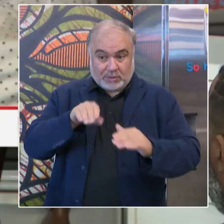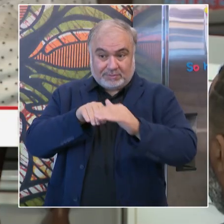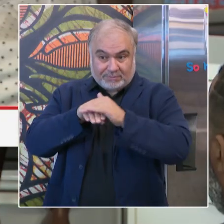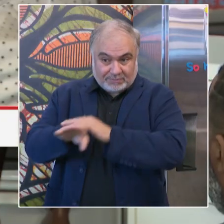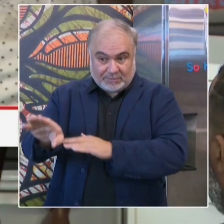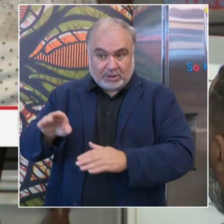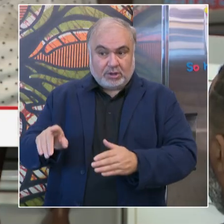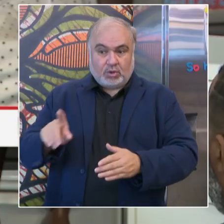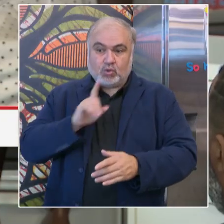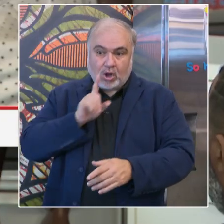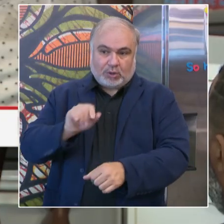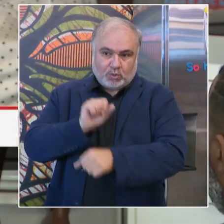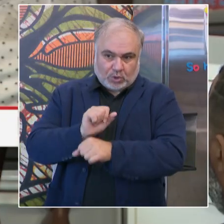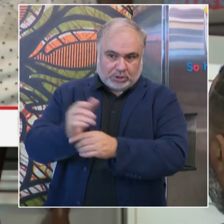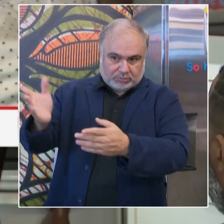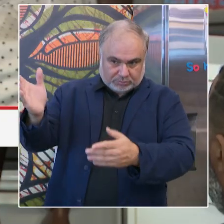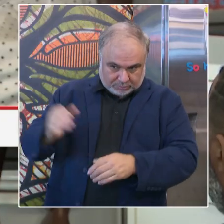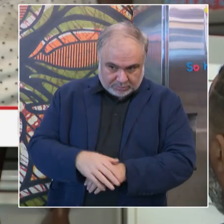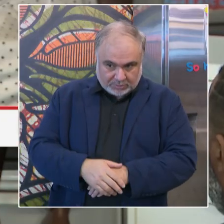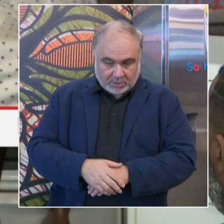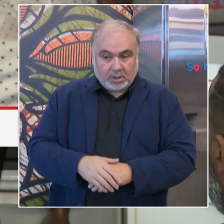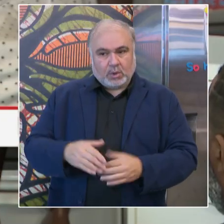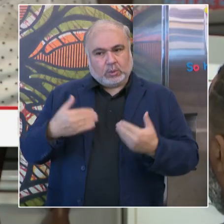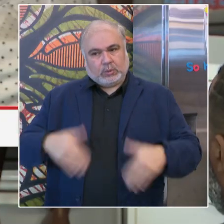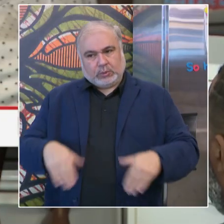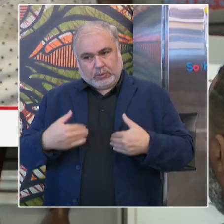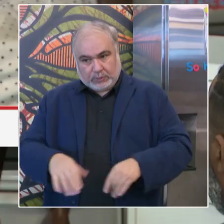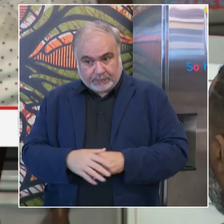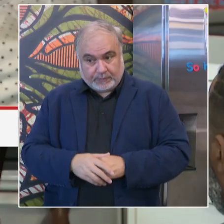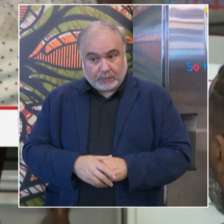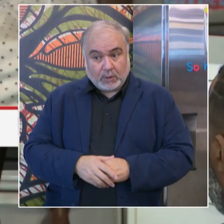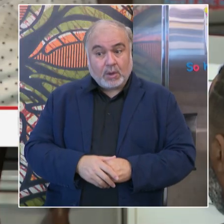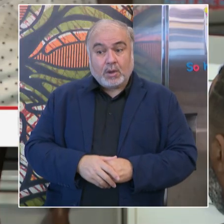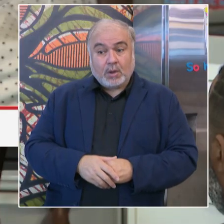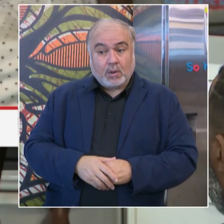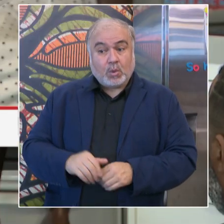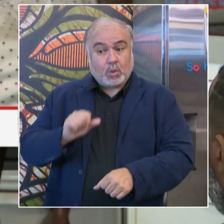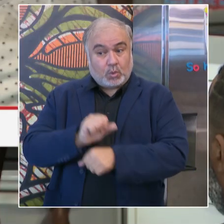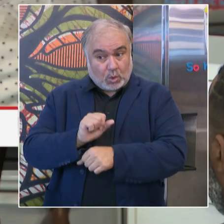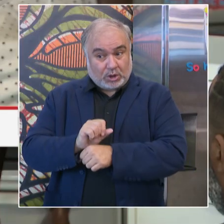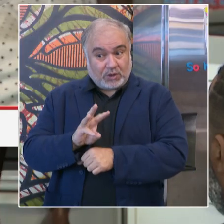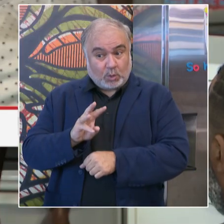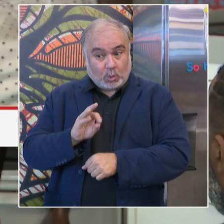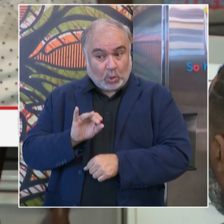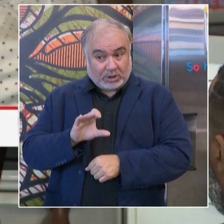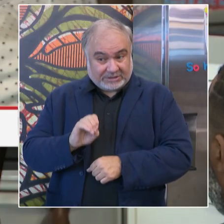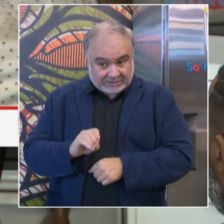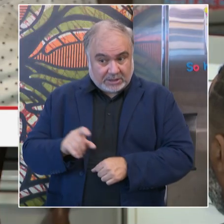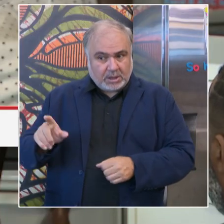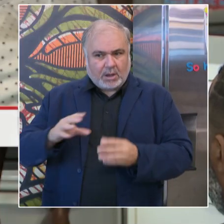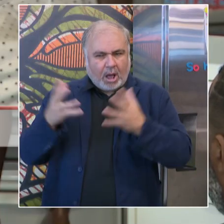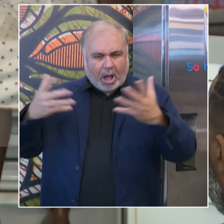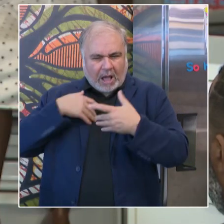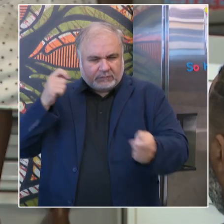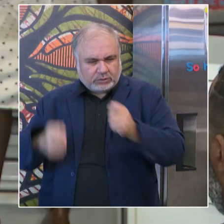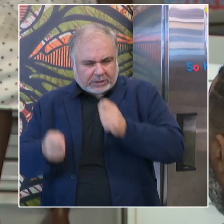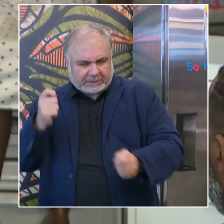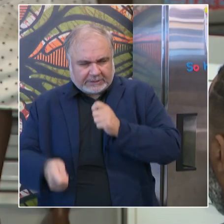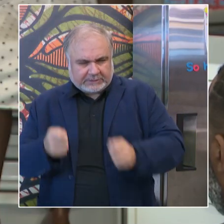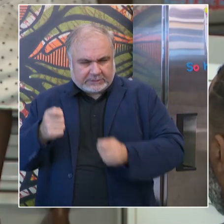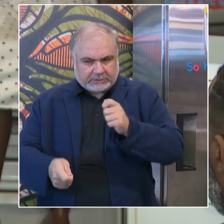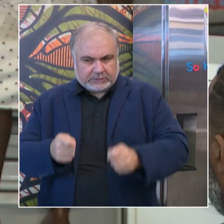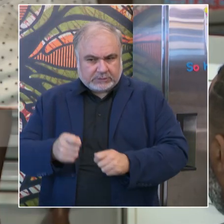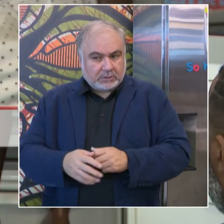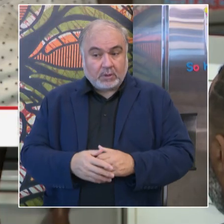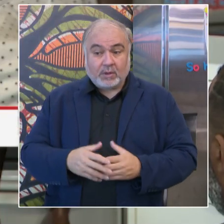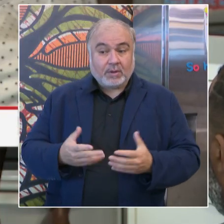changing, but what isn't changing is what you need to be able to support a family in DC. You need a